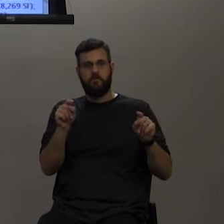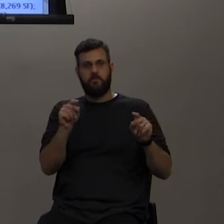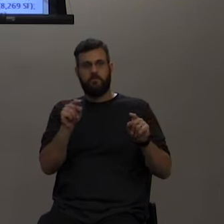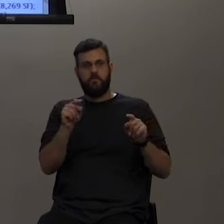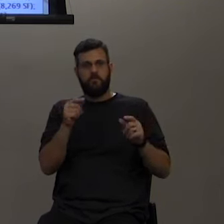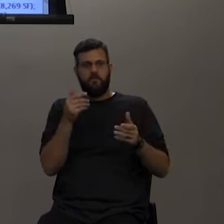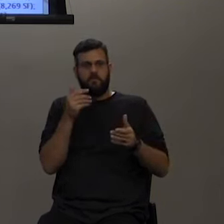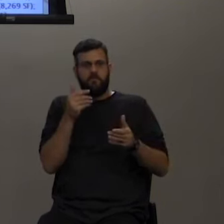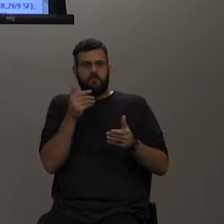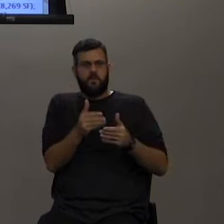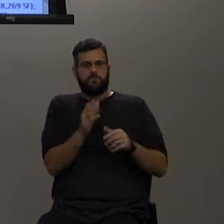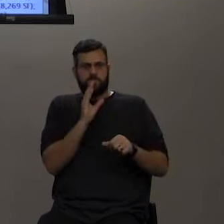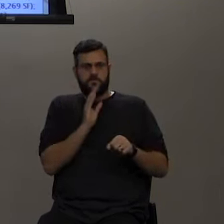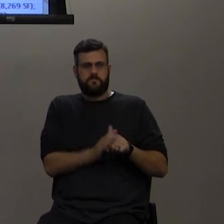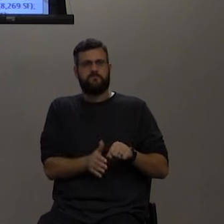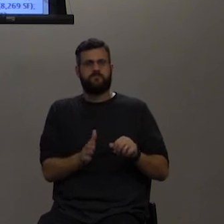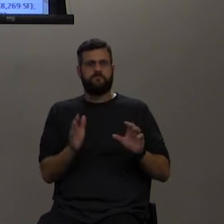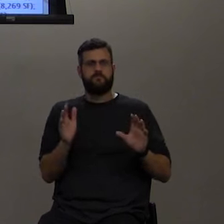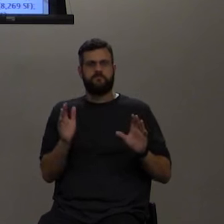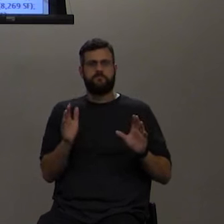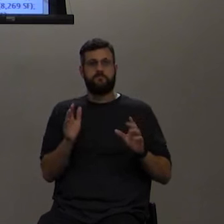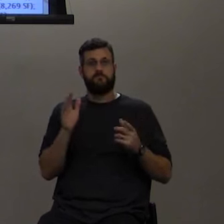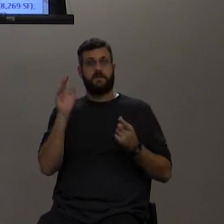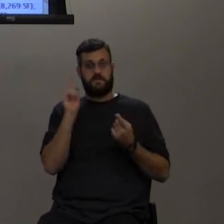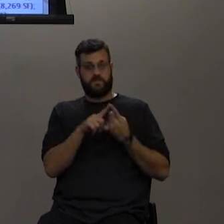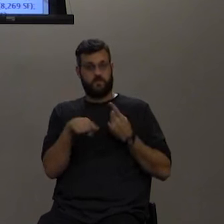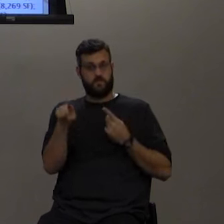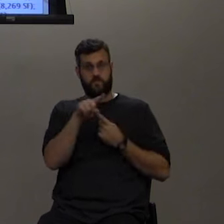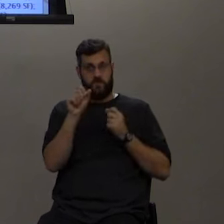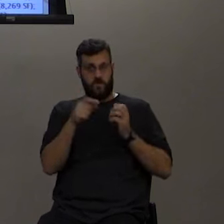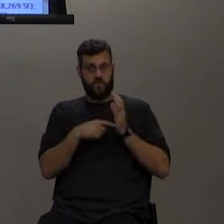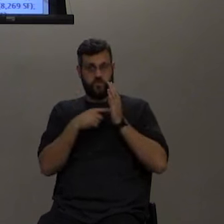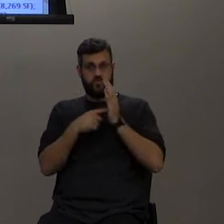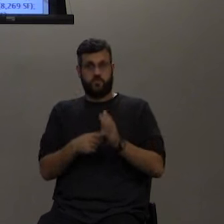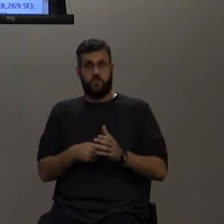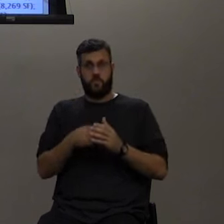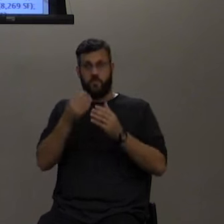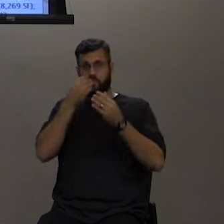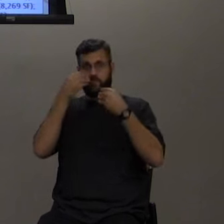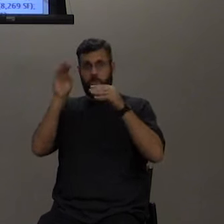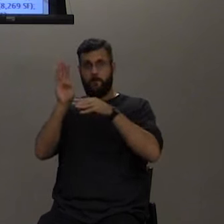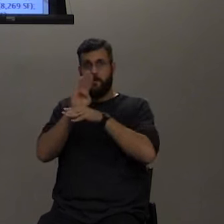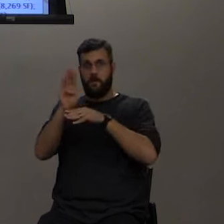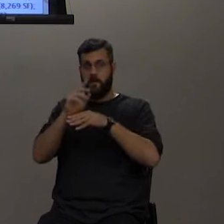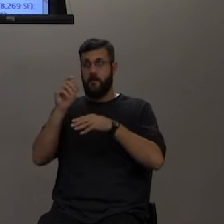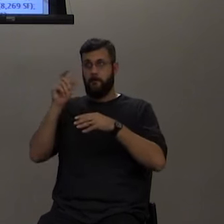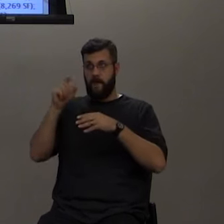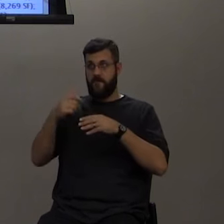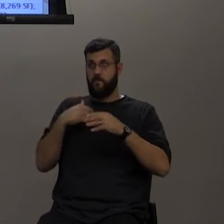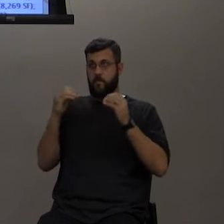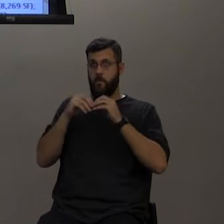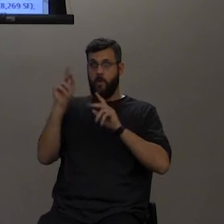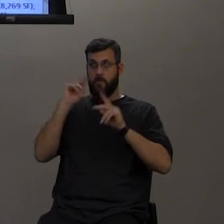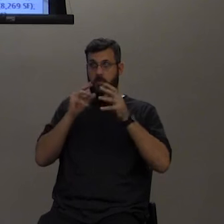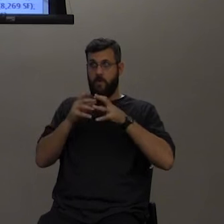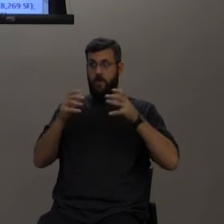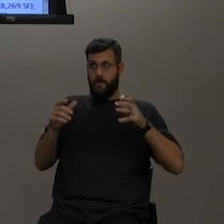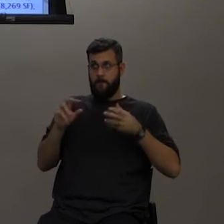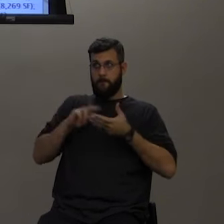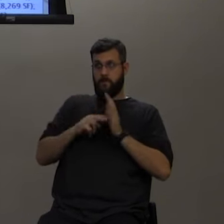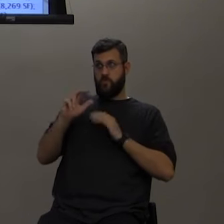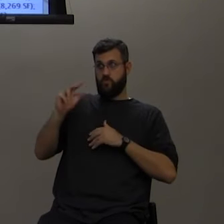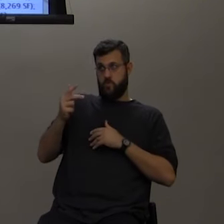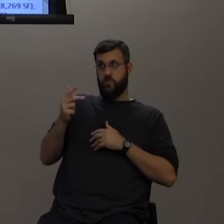enough. And until you can show the grocer that there's a reason to open a third store, and we'll talk a little bit about that